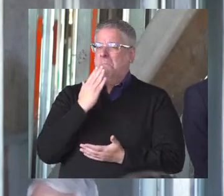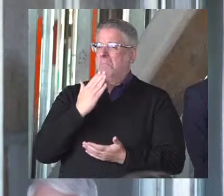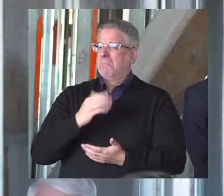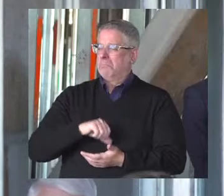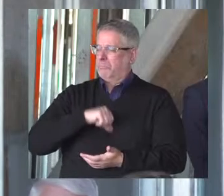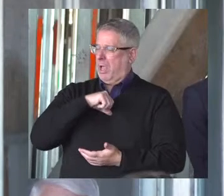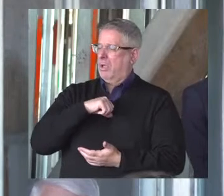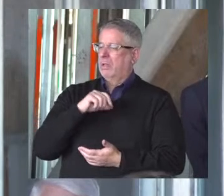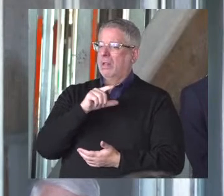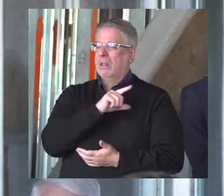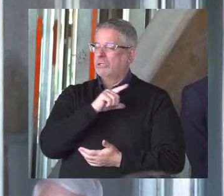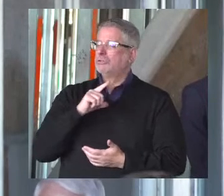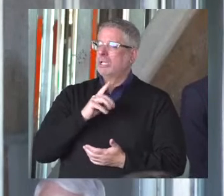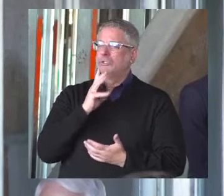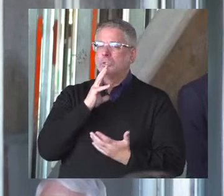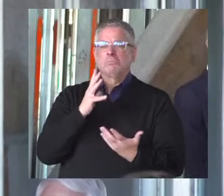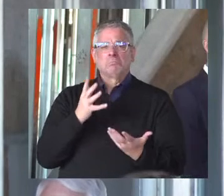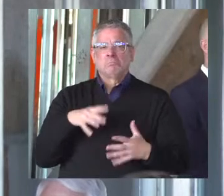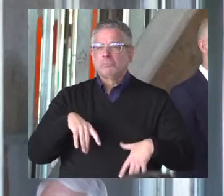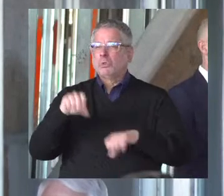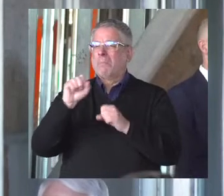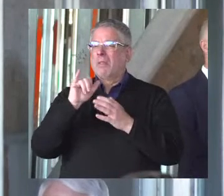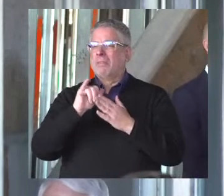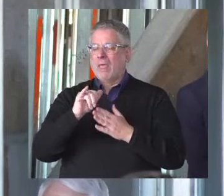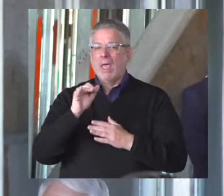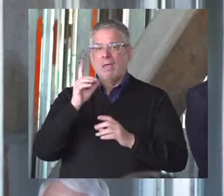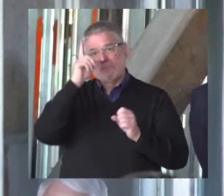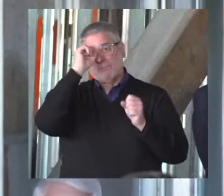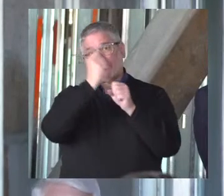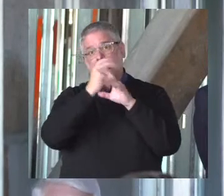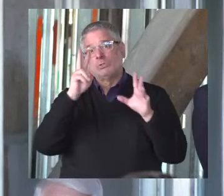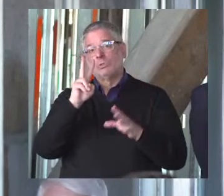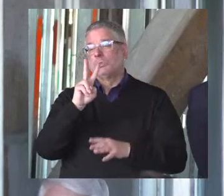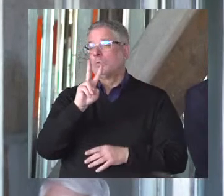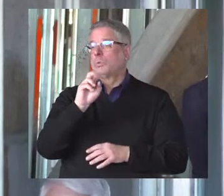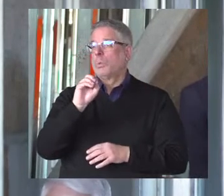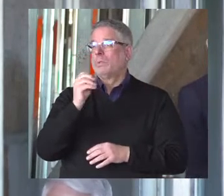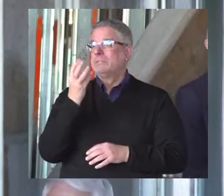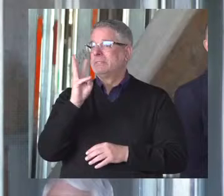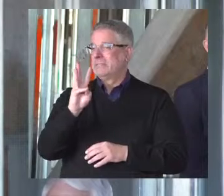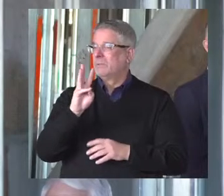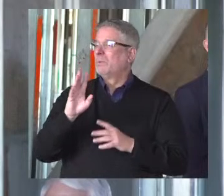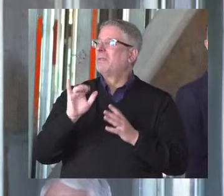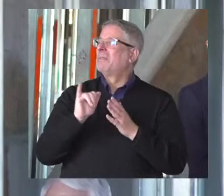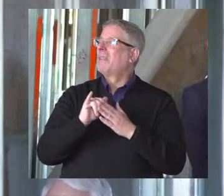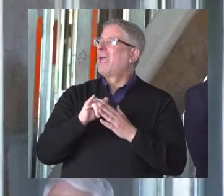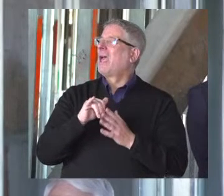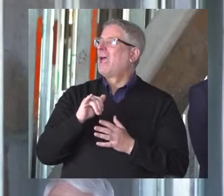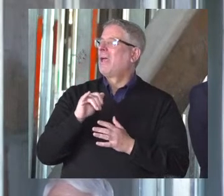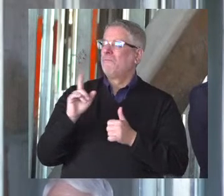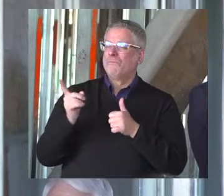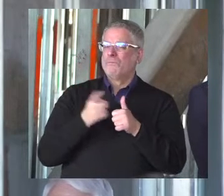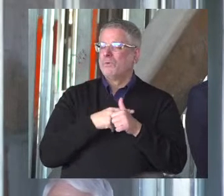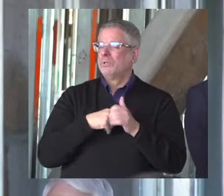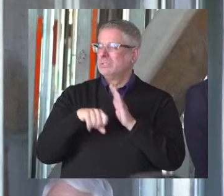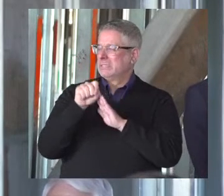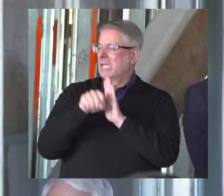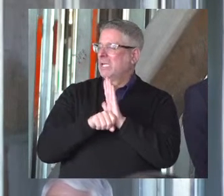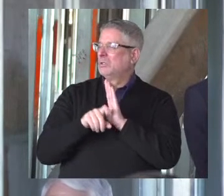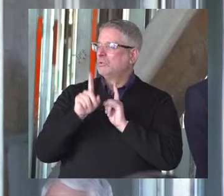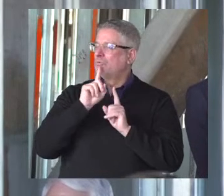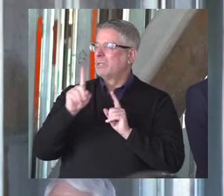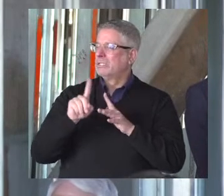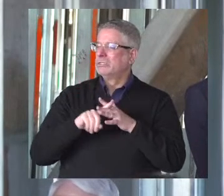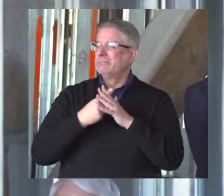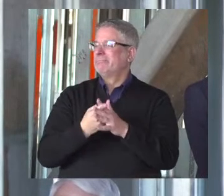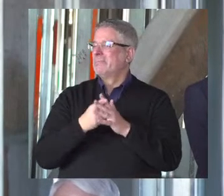the legislature embraced that vision and has been advancing it since 2016 when we initiated as one of the first states to advance that effort. So it's well